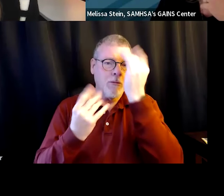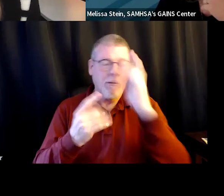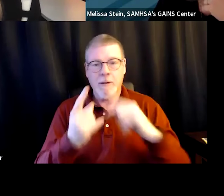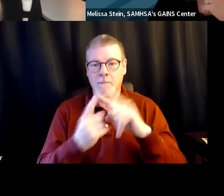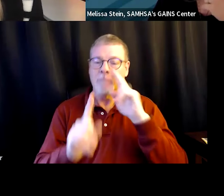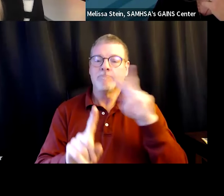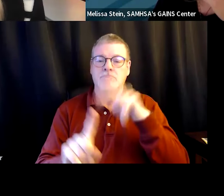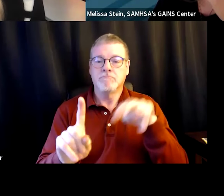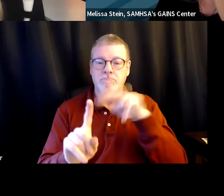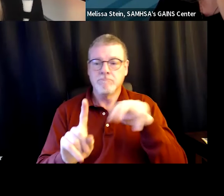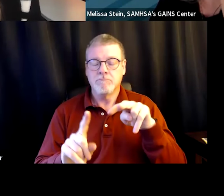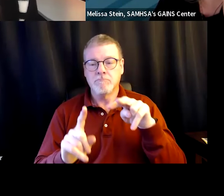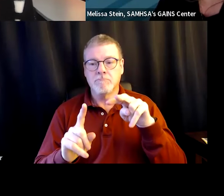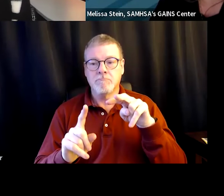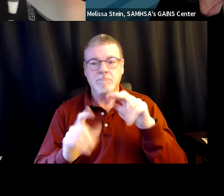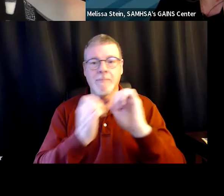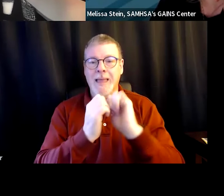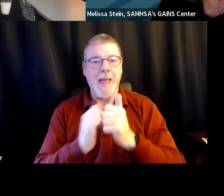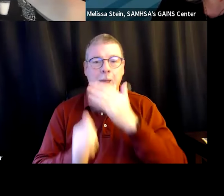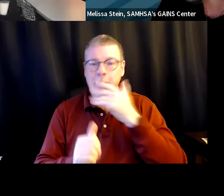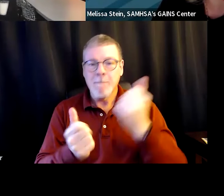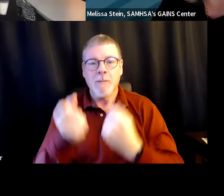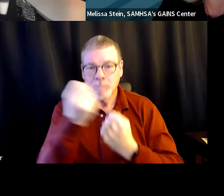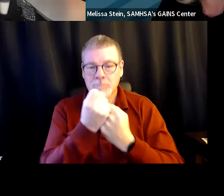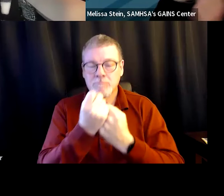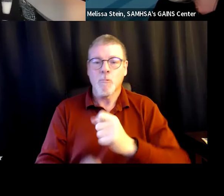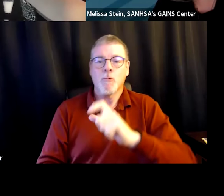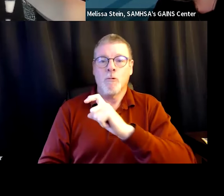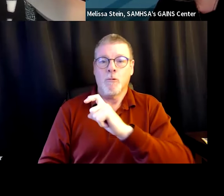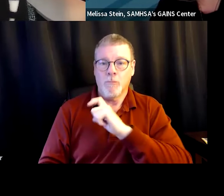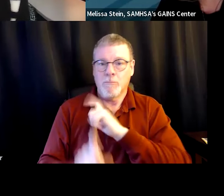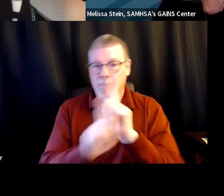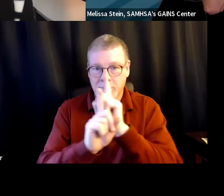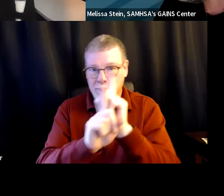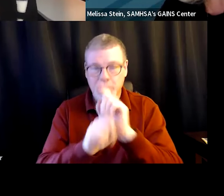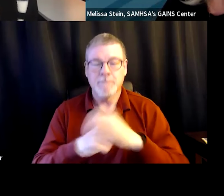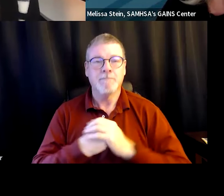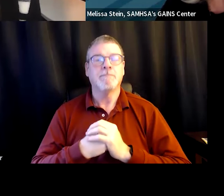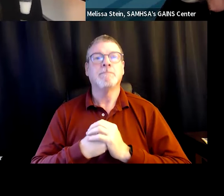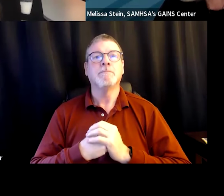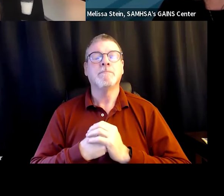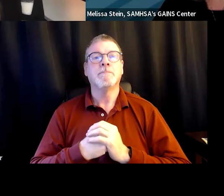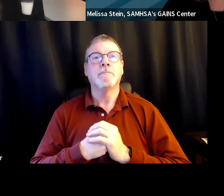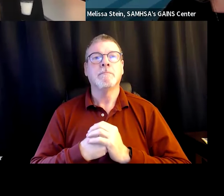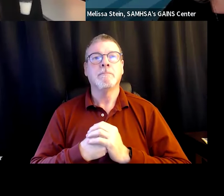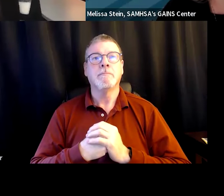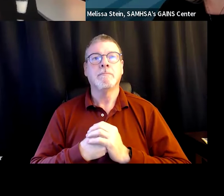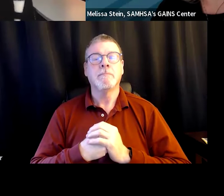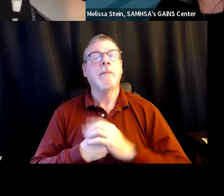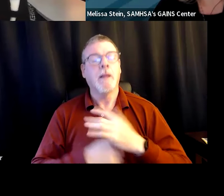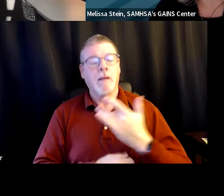around, you know, how can we better support probation officers that are working with this population? I have a lot of